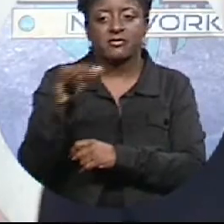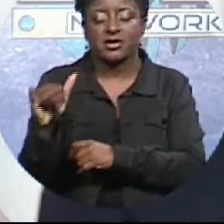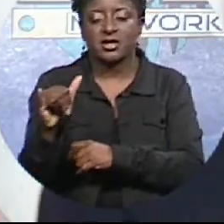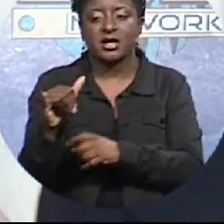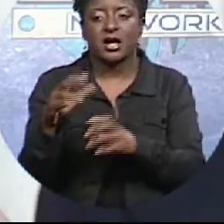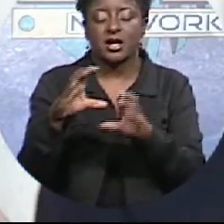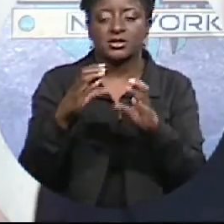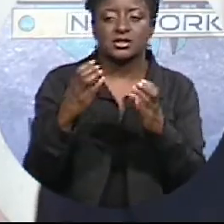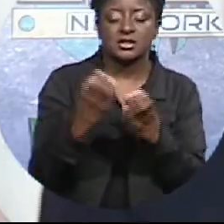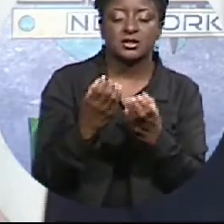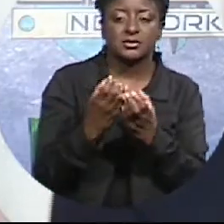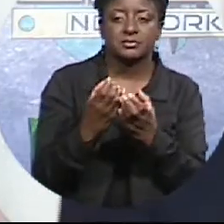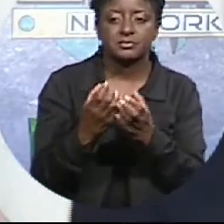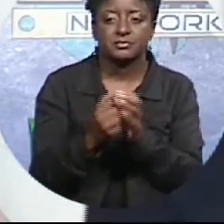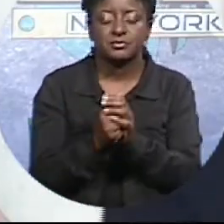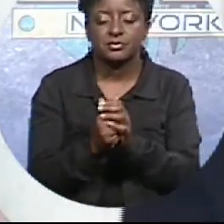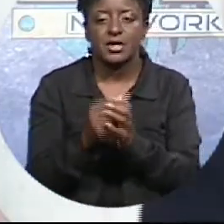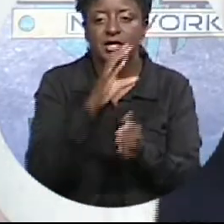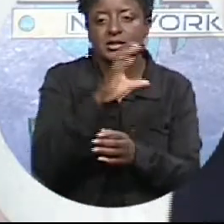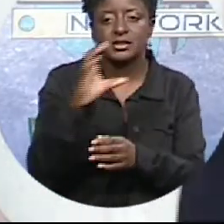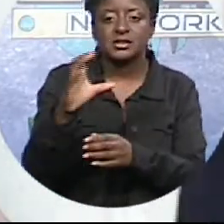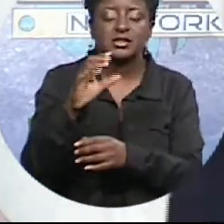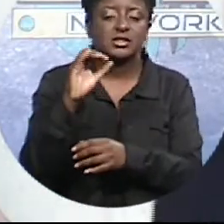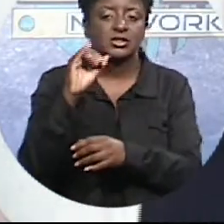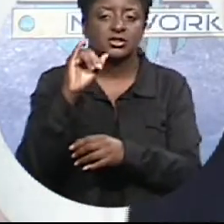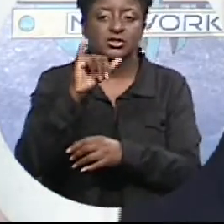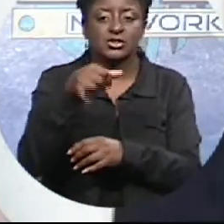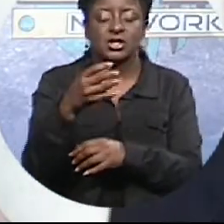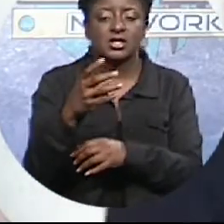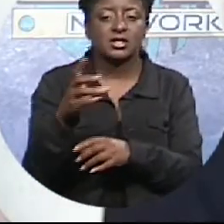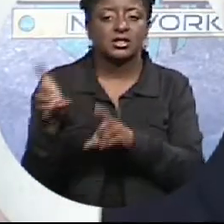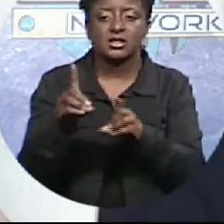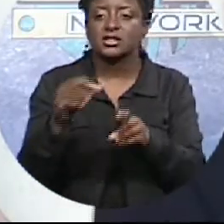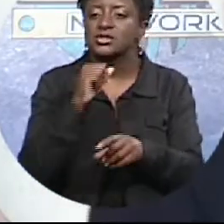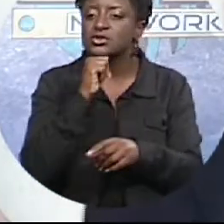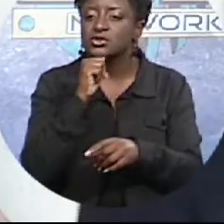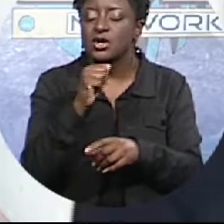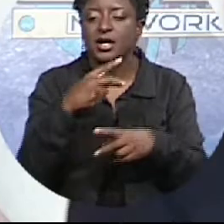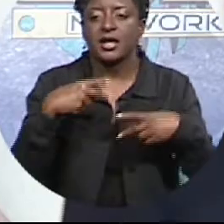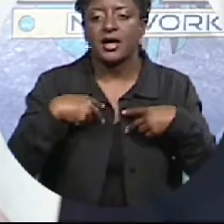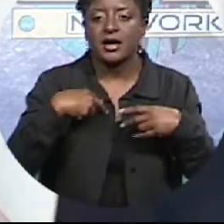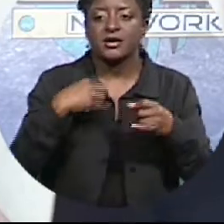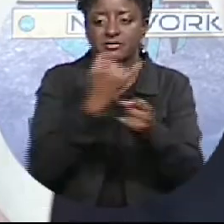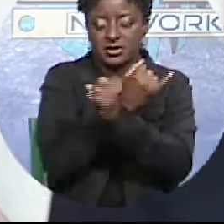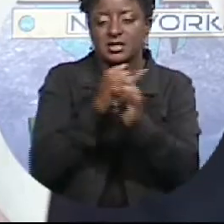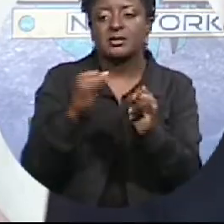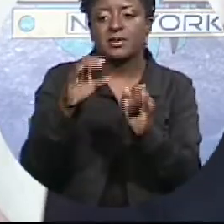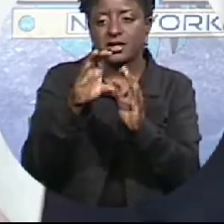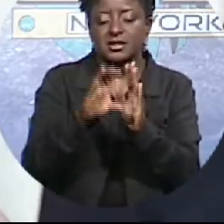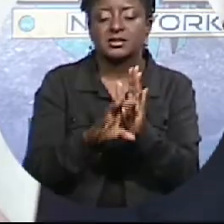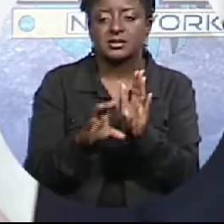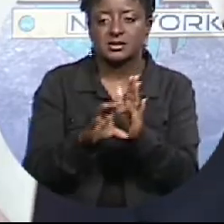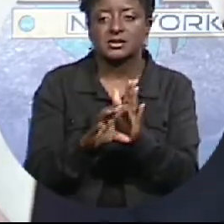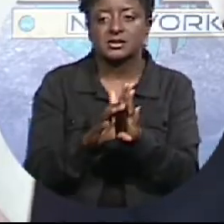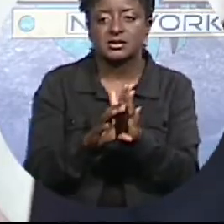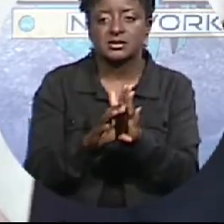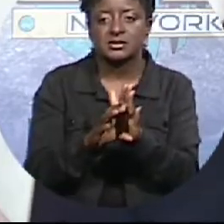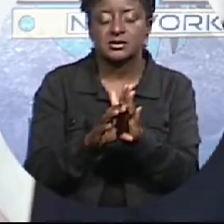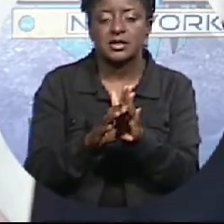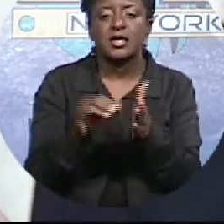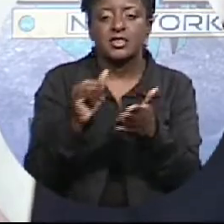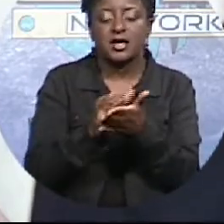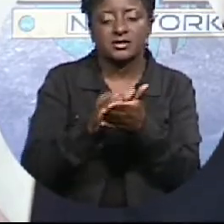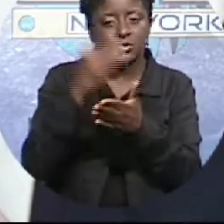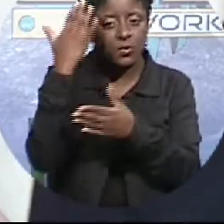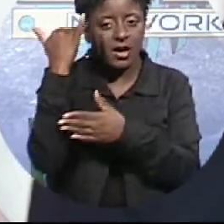of tenure, which was the real problem in the Jamaican context, why the government's efforts there